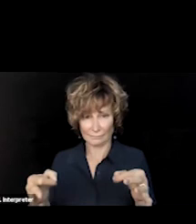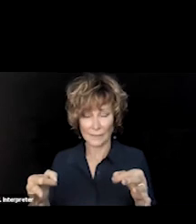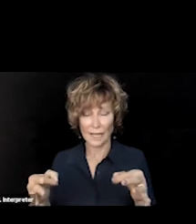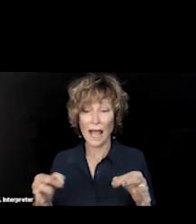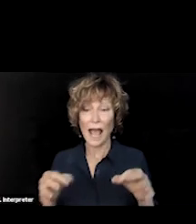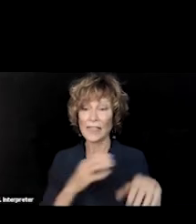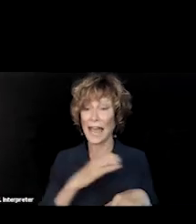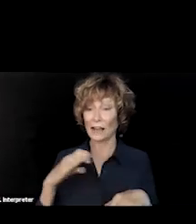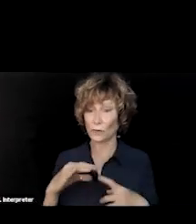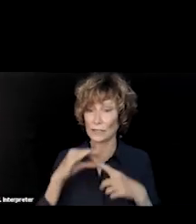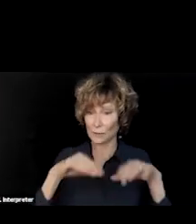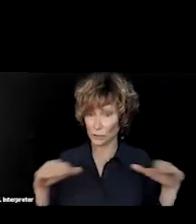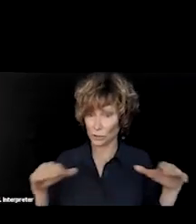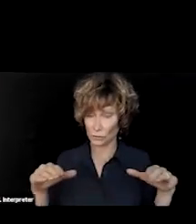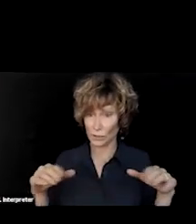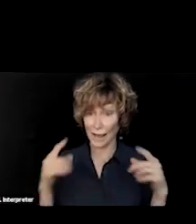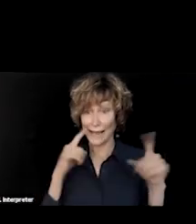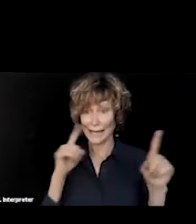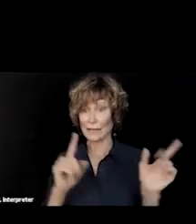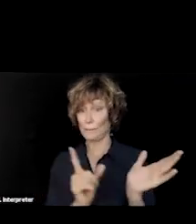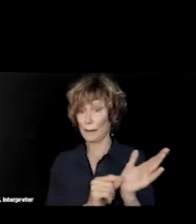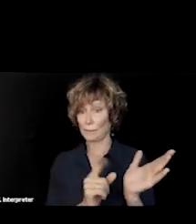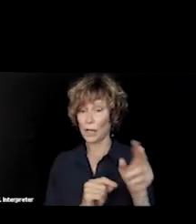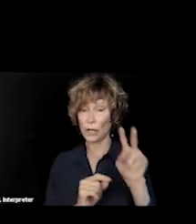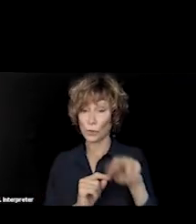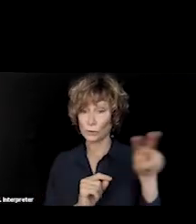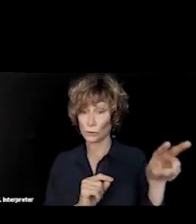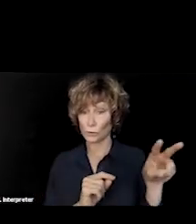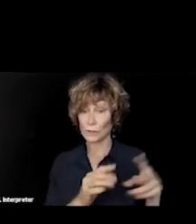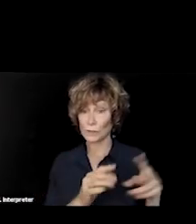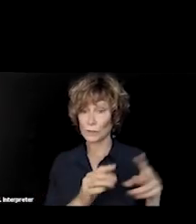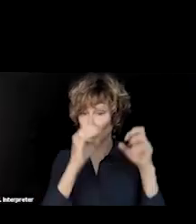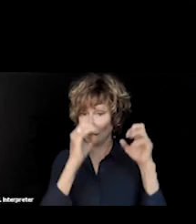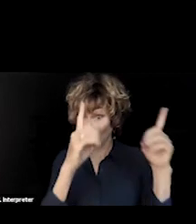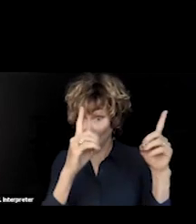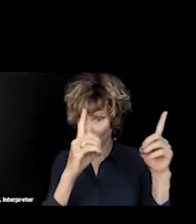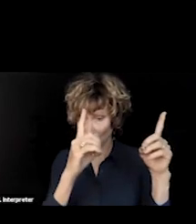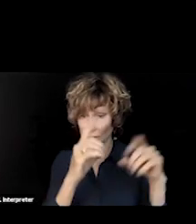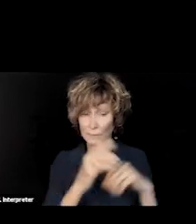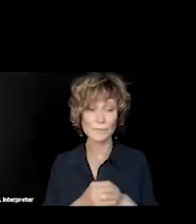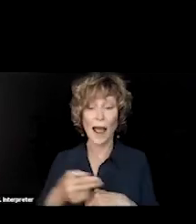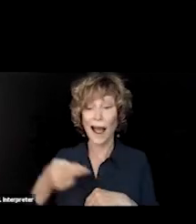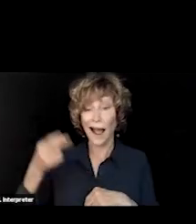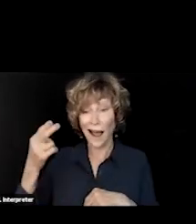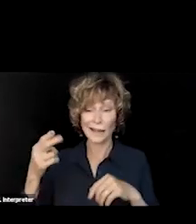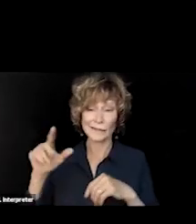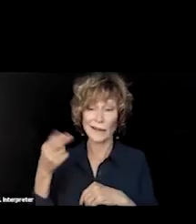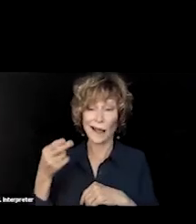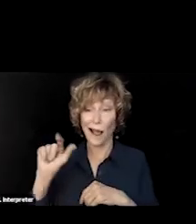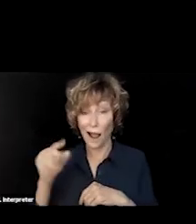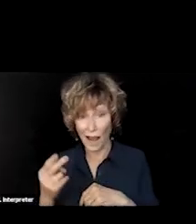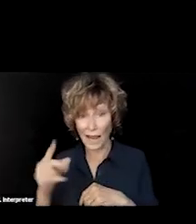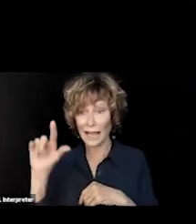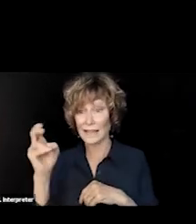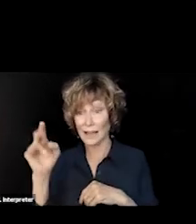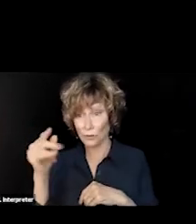Children announced a publication of 22 special education high leverage practices. These were the practices that leaders